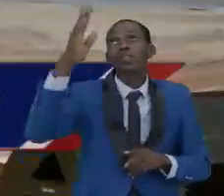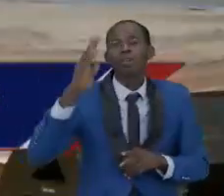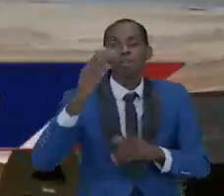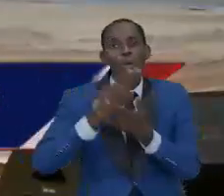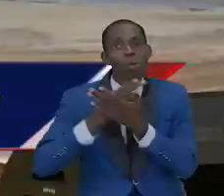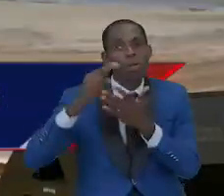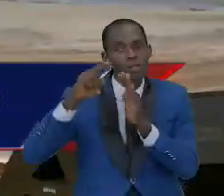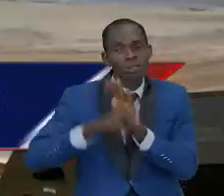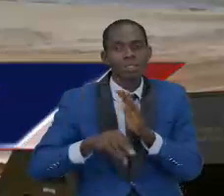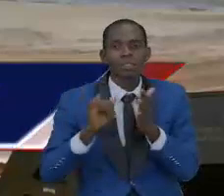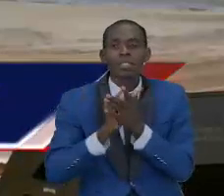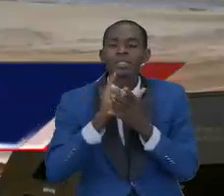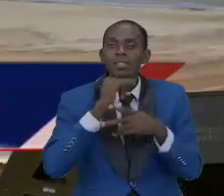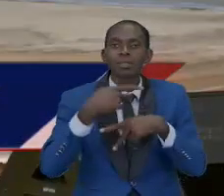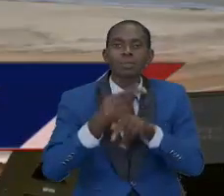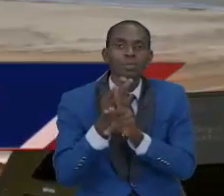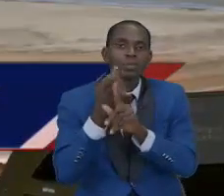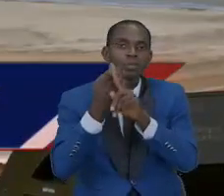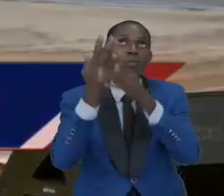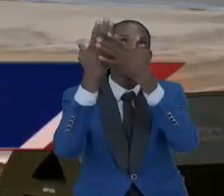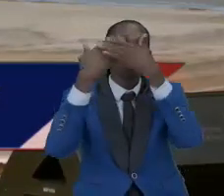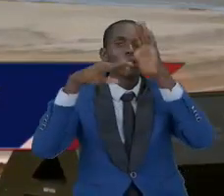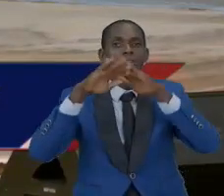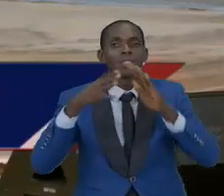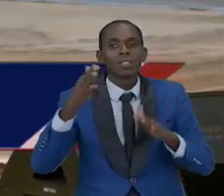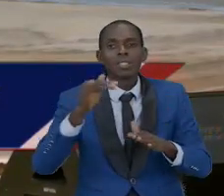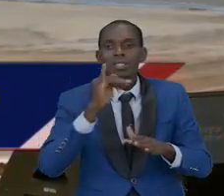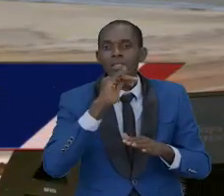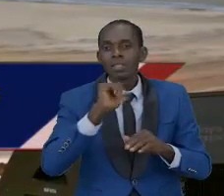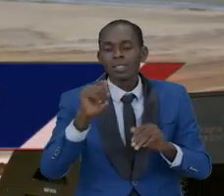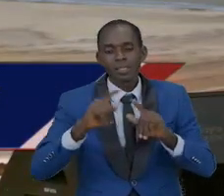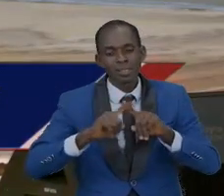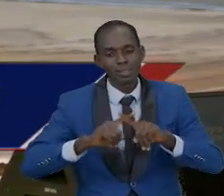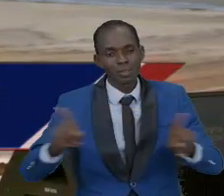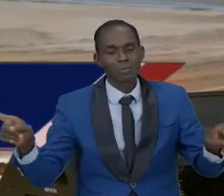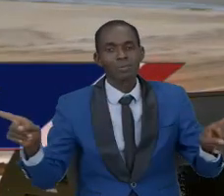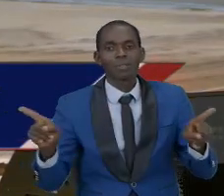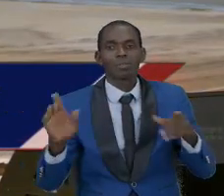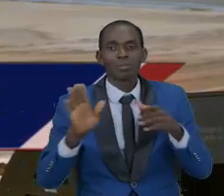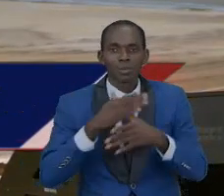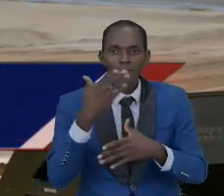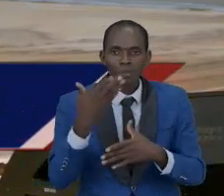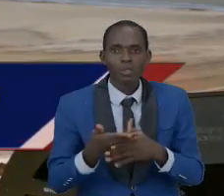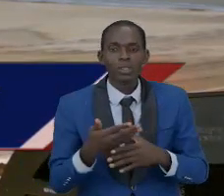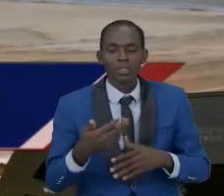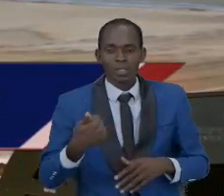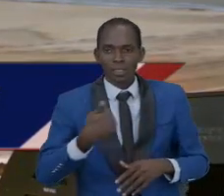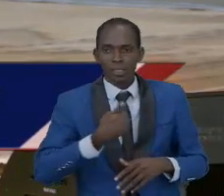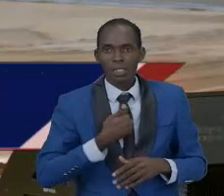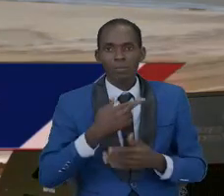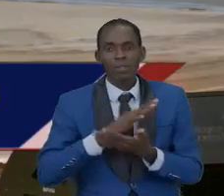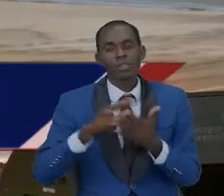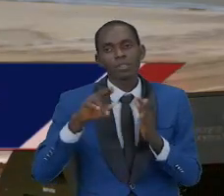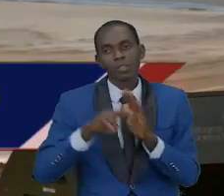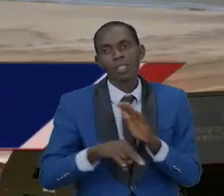produce from Heaven that you see golf between self-righteousness and through godliness it all since in